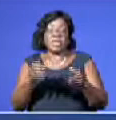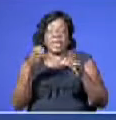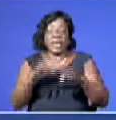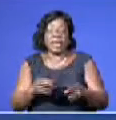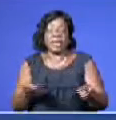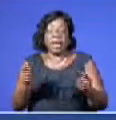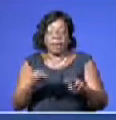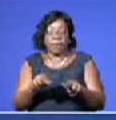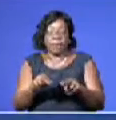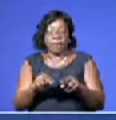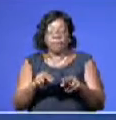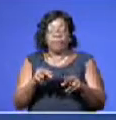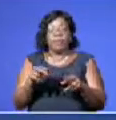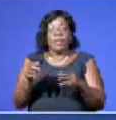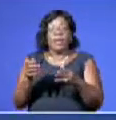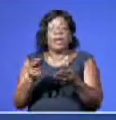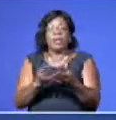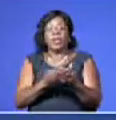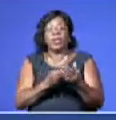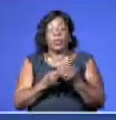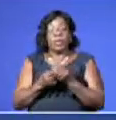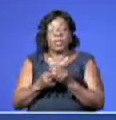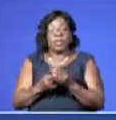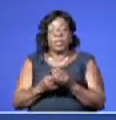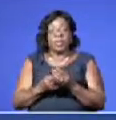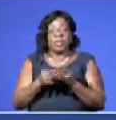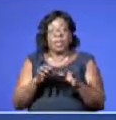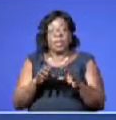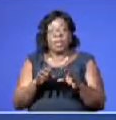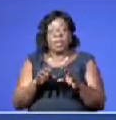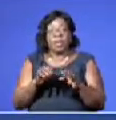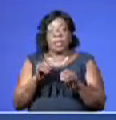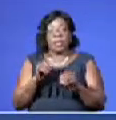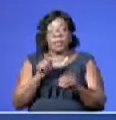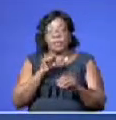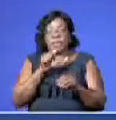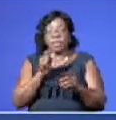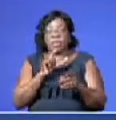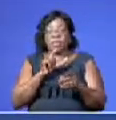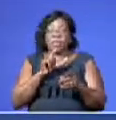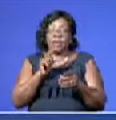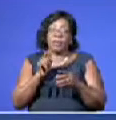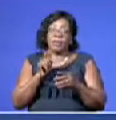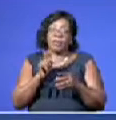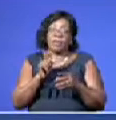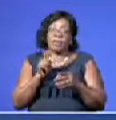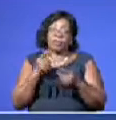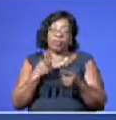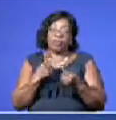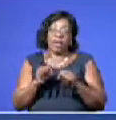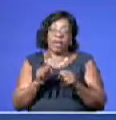union claims that attempts to speak were unsuccessful, and Dean says